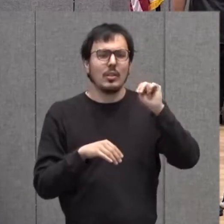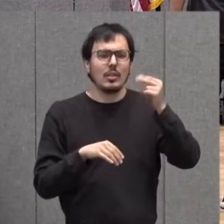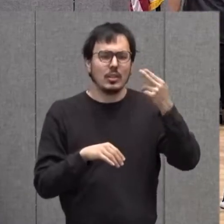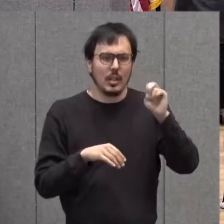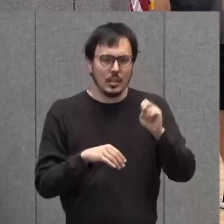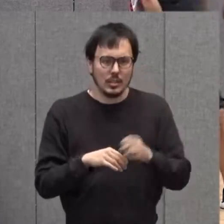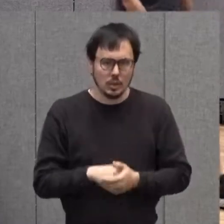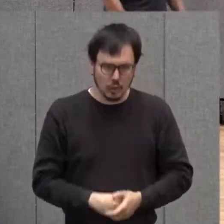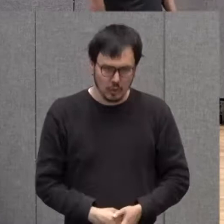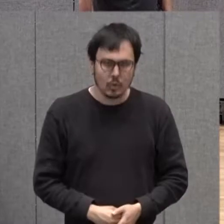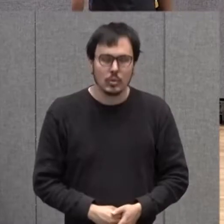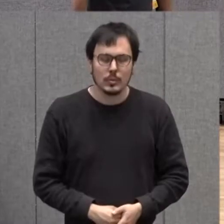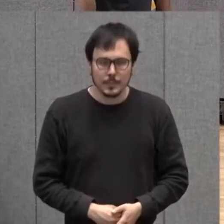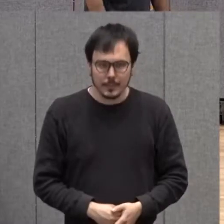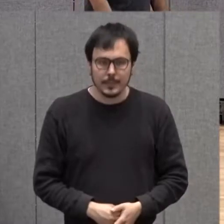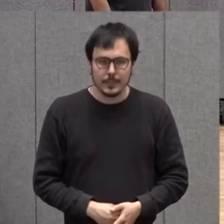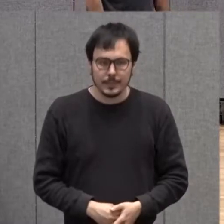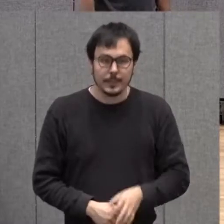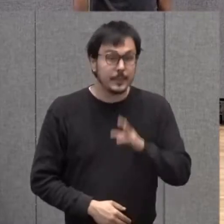lado,